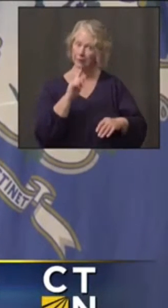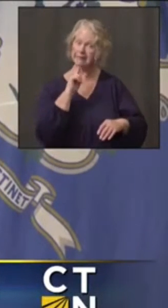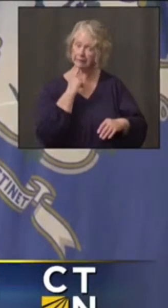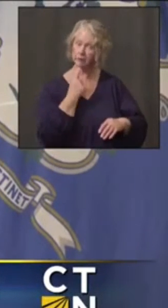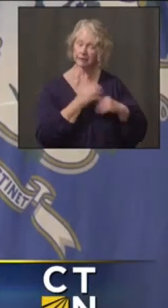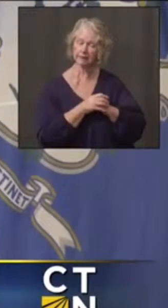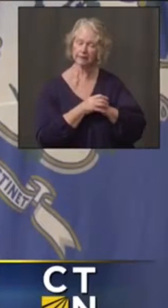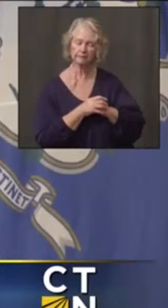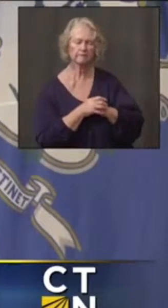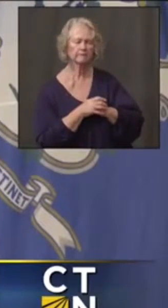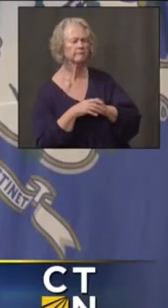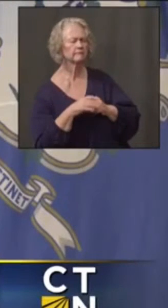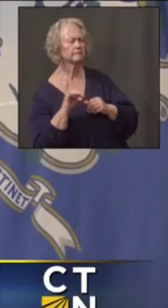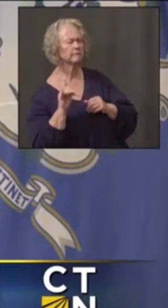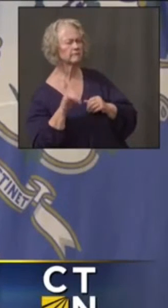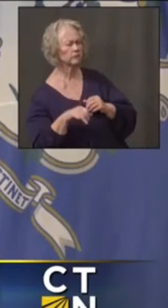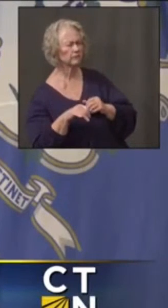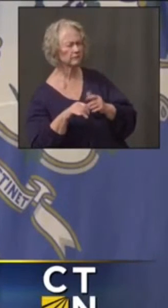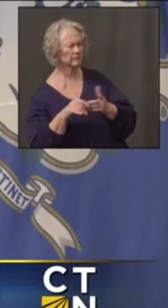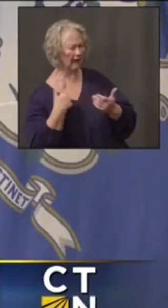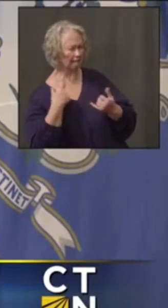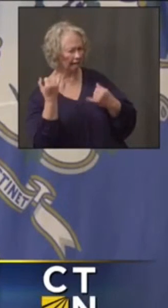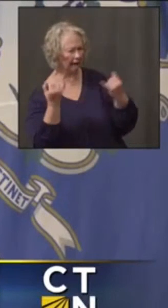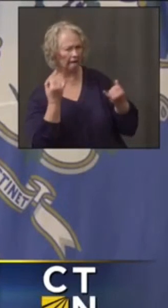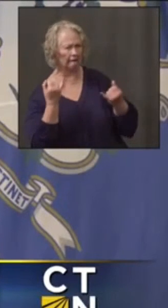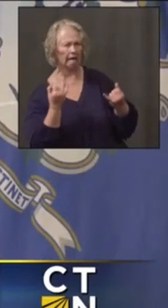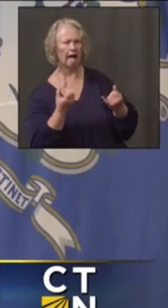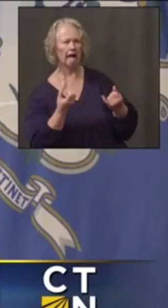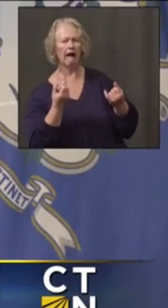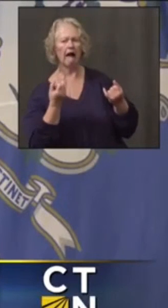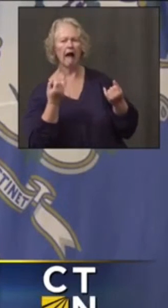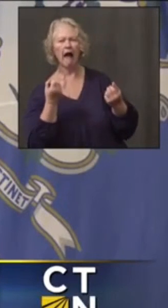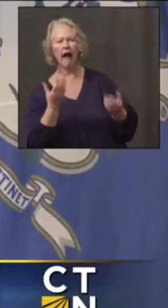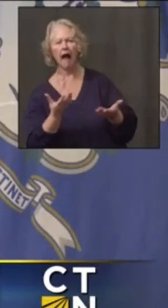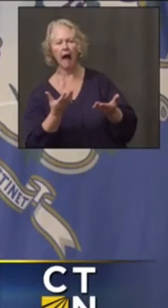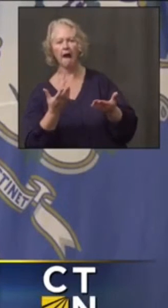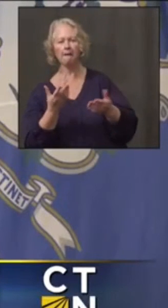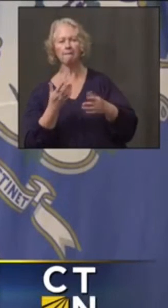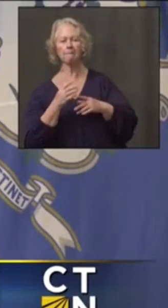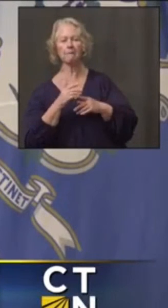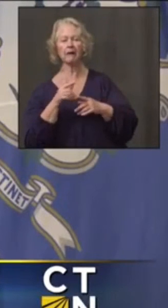And do we have any idea, finally, just how many doses that we potentially would receive?